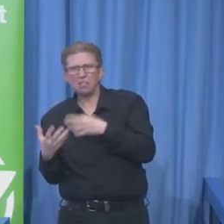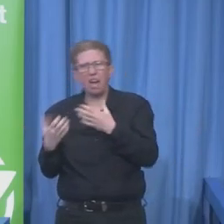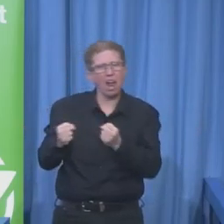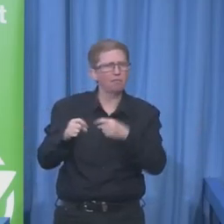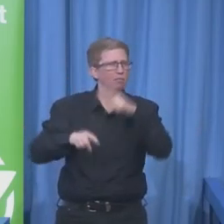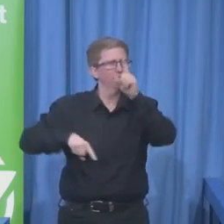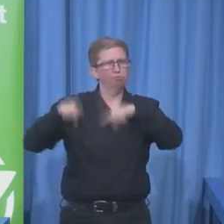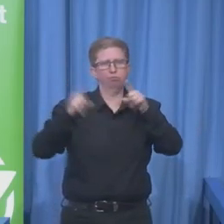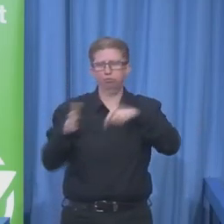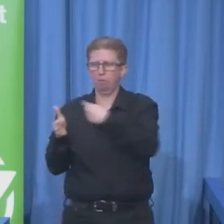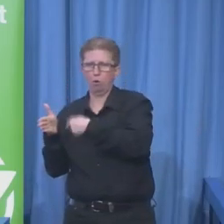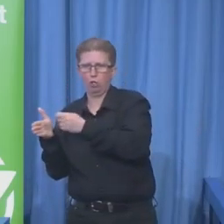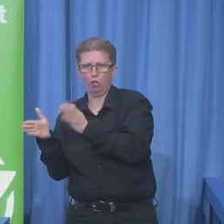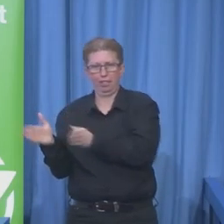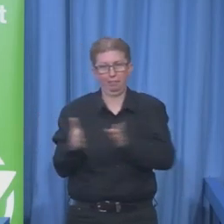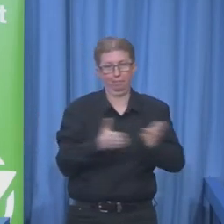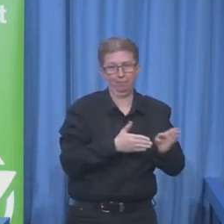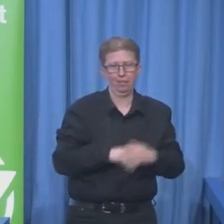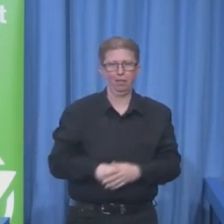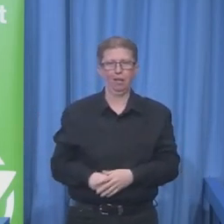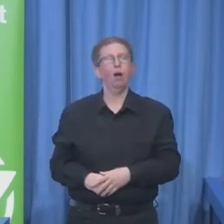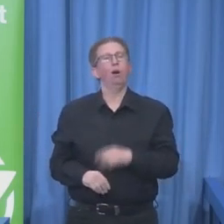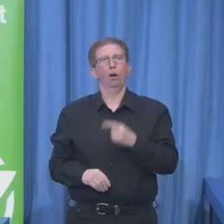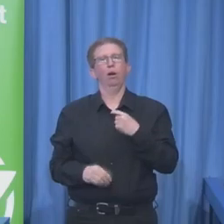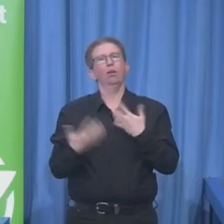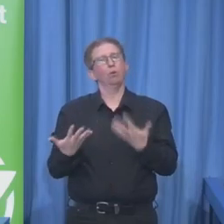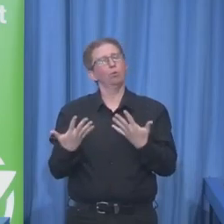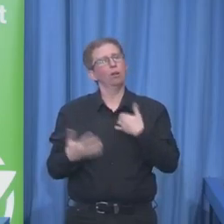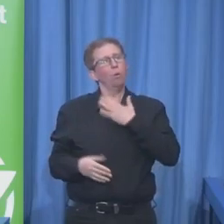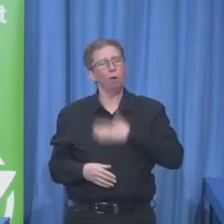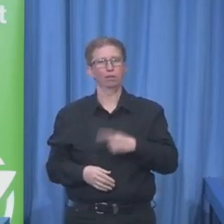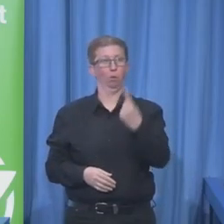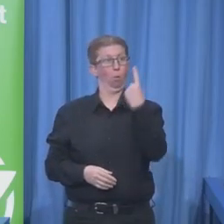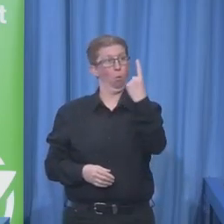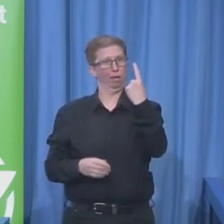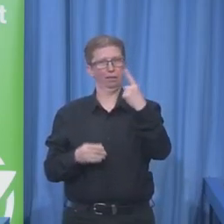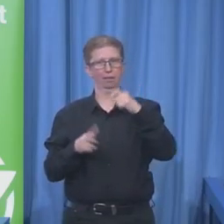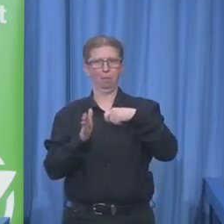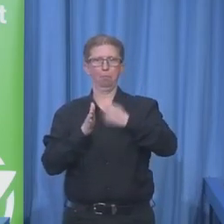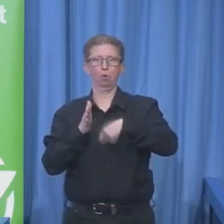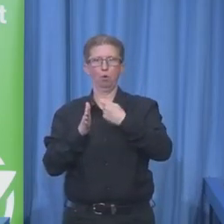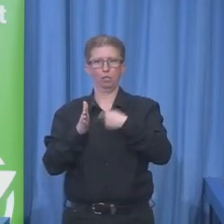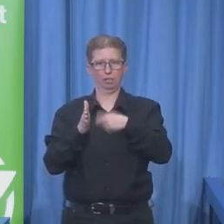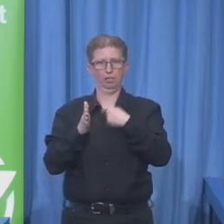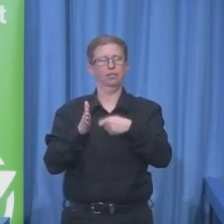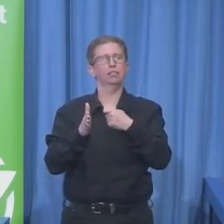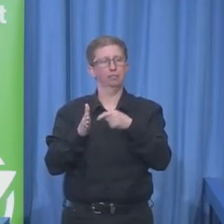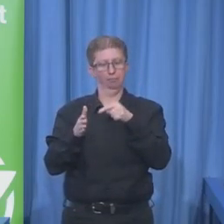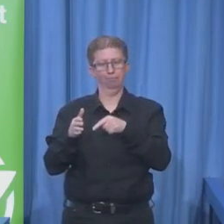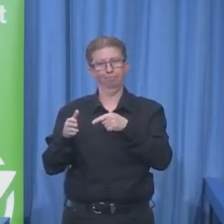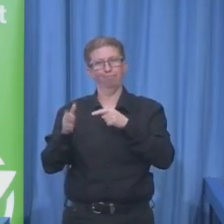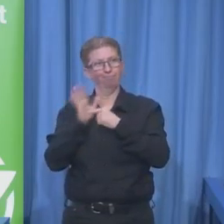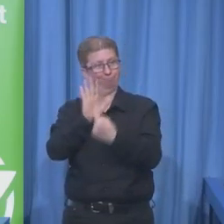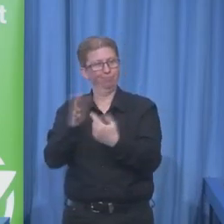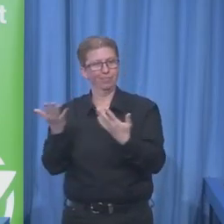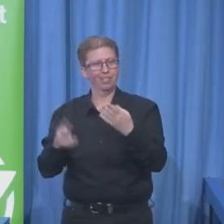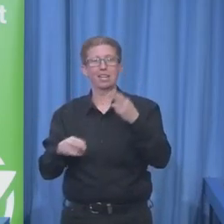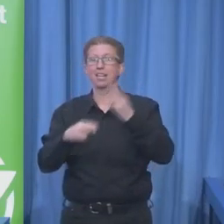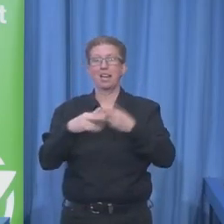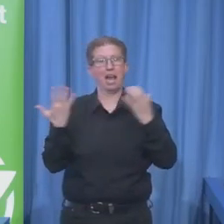I present today is called Chancenforum. The Chancenforum is an